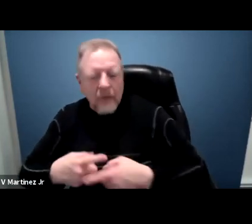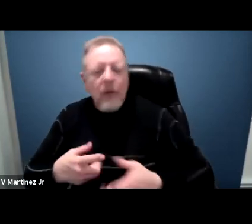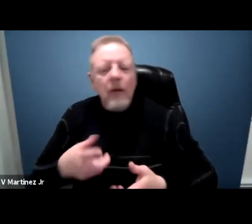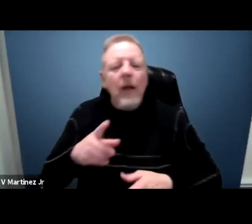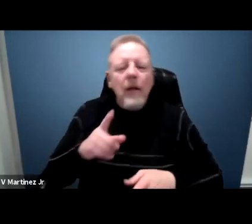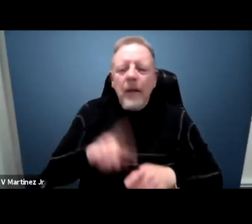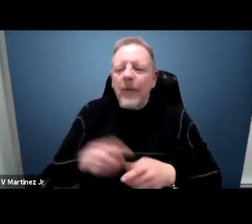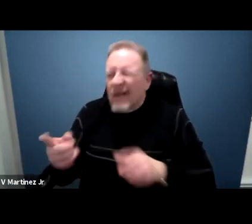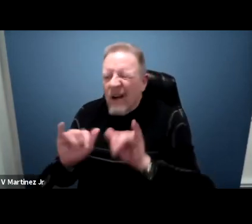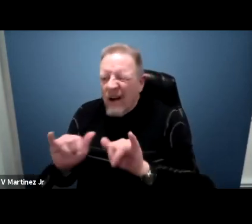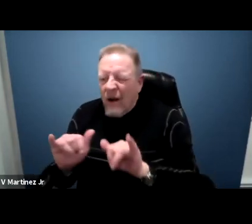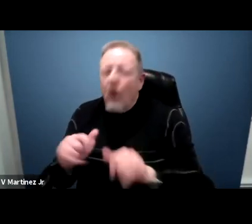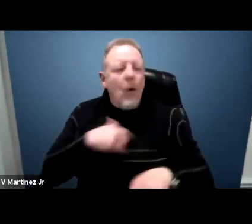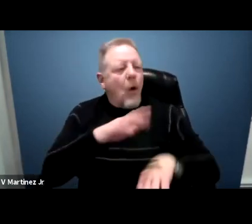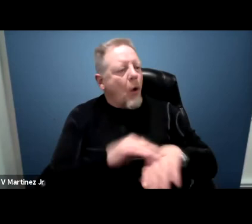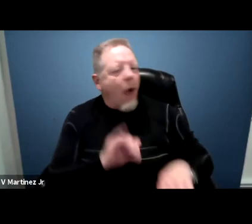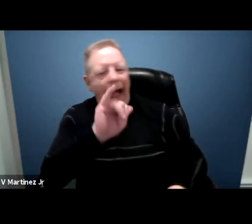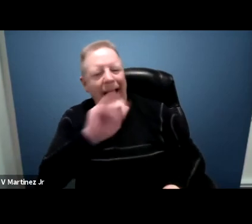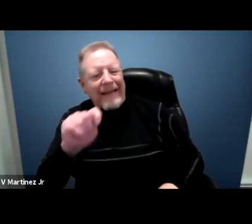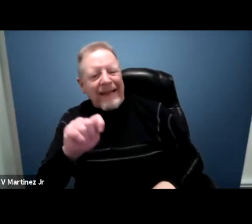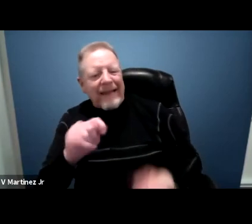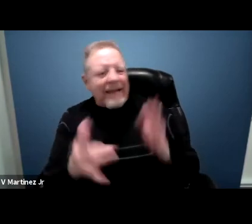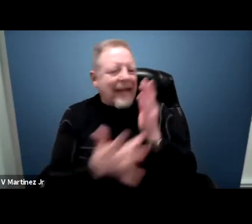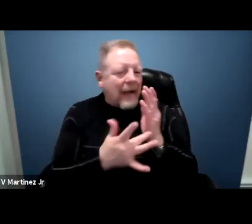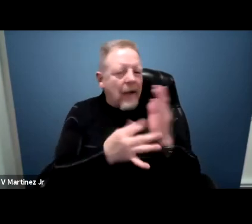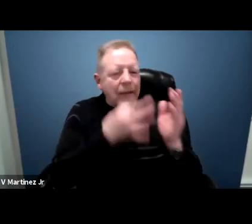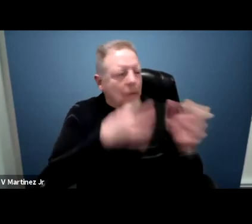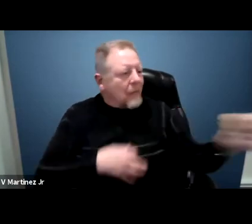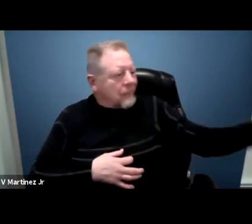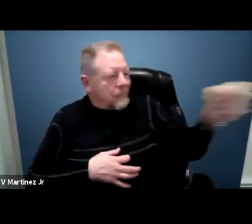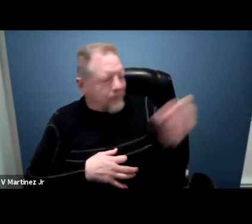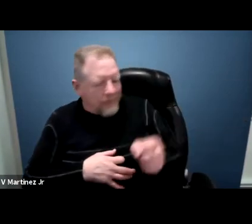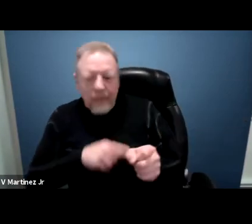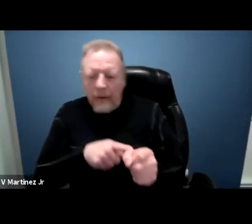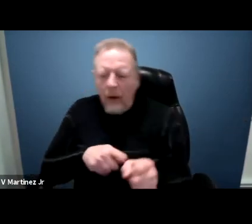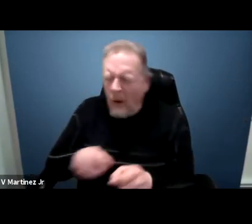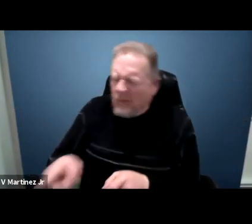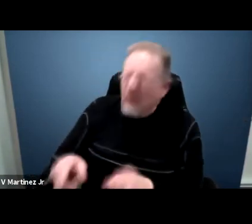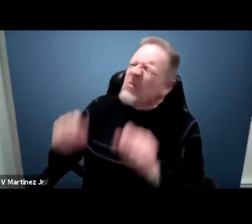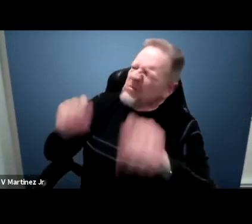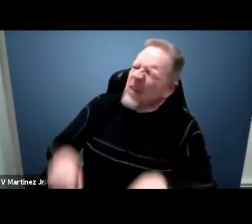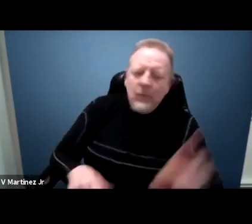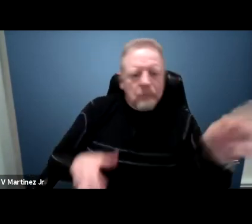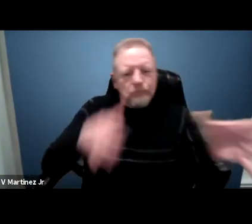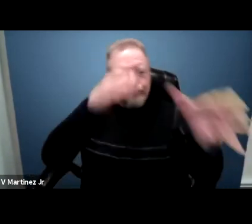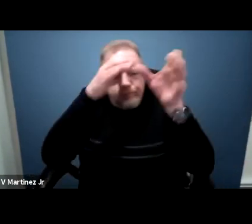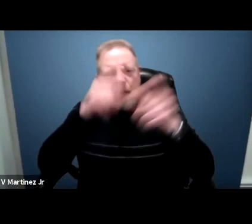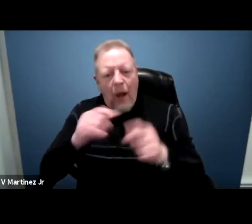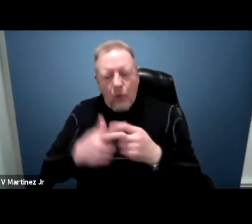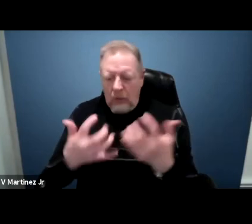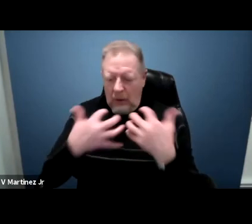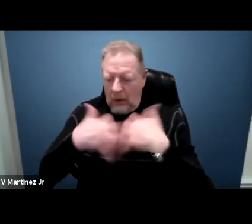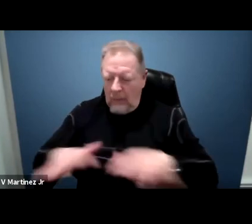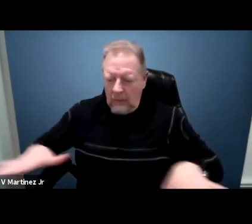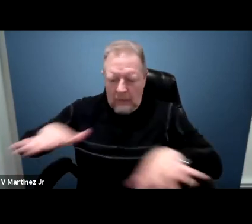brought in to the interactive process, like the IT department, or more people from the